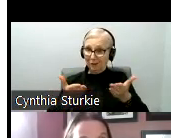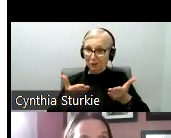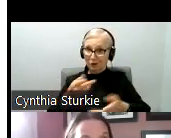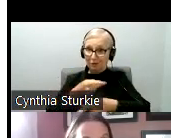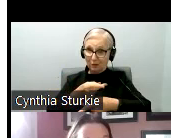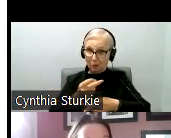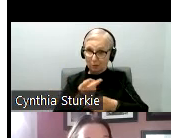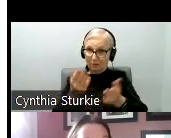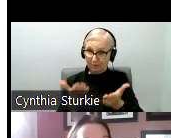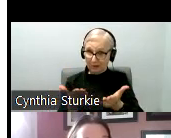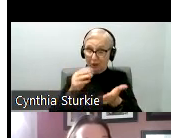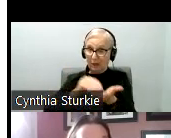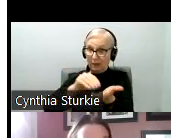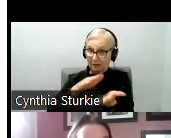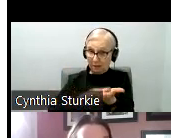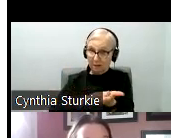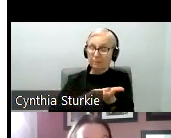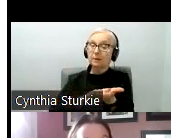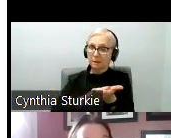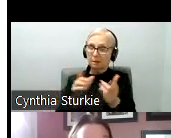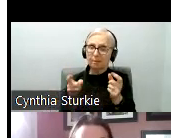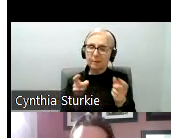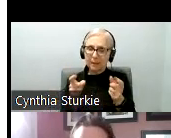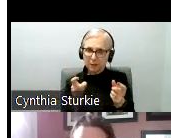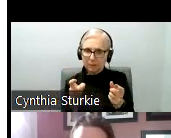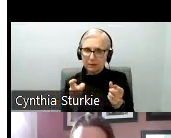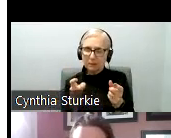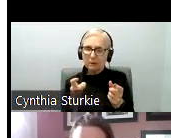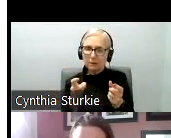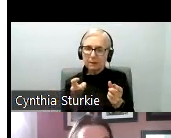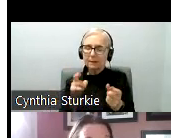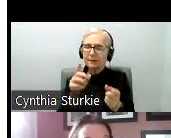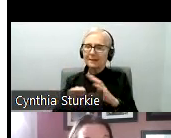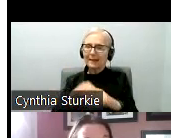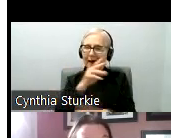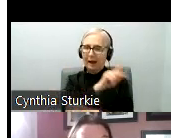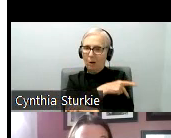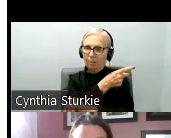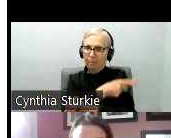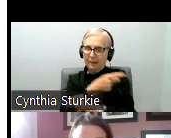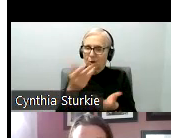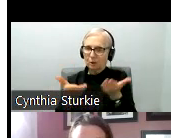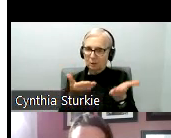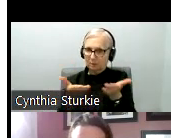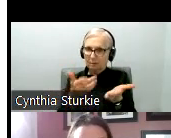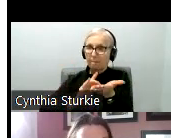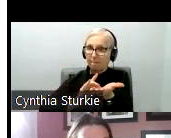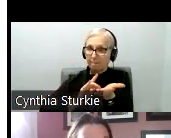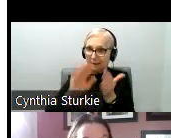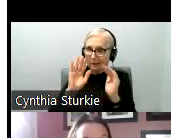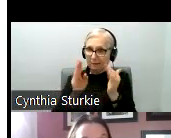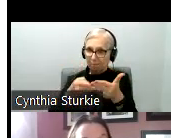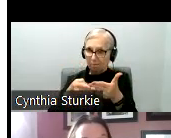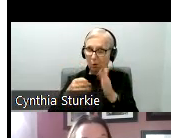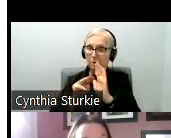and documentation for level 1 withdrawal management, this is an outpatient service, and this is a medically focused